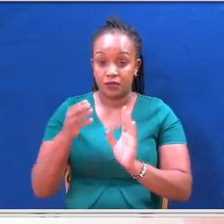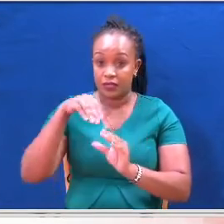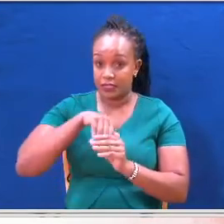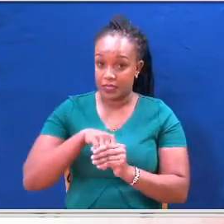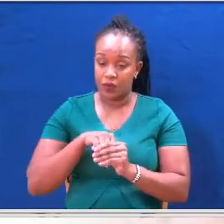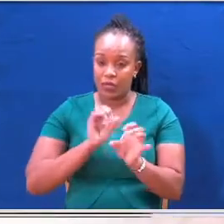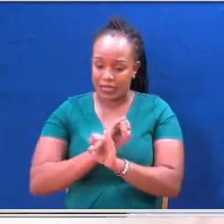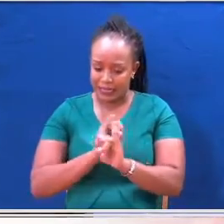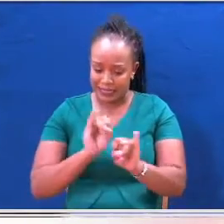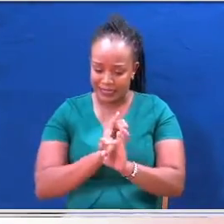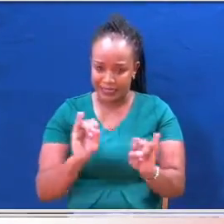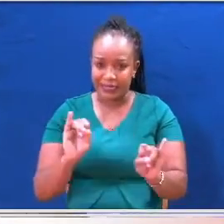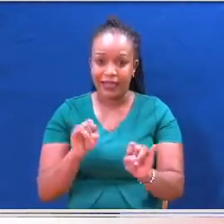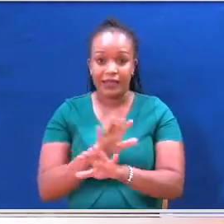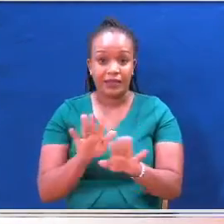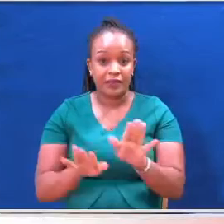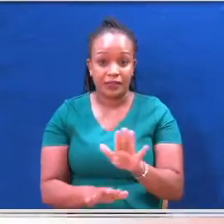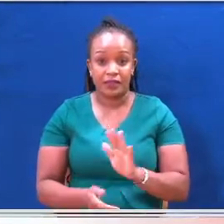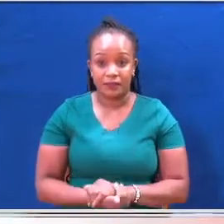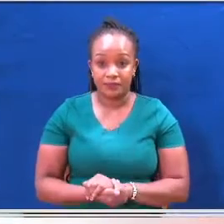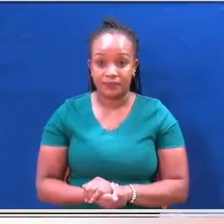up ruthlessly.